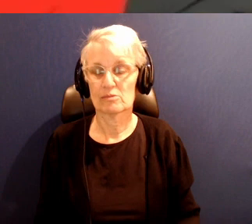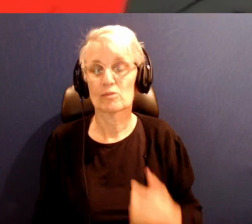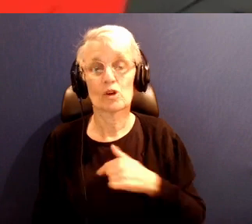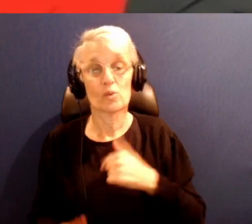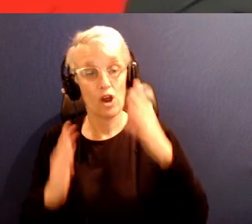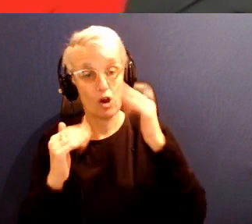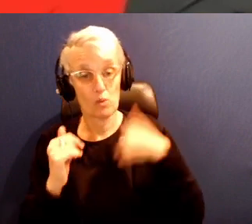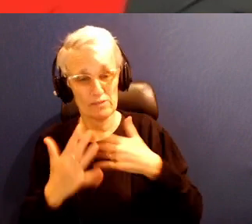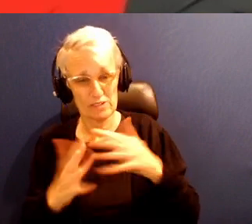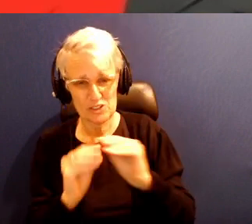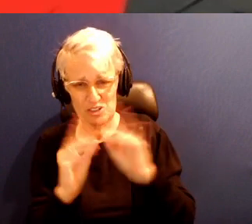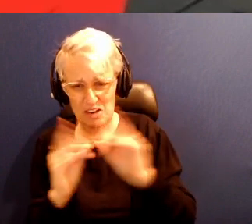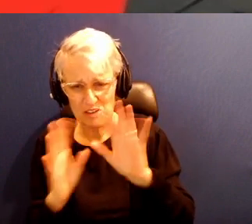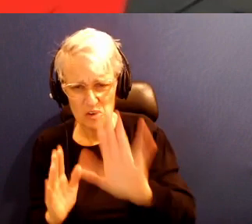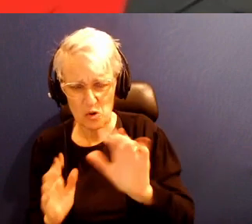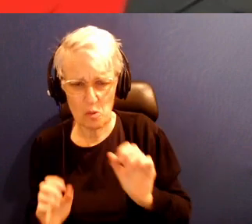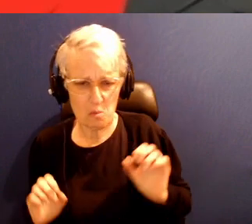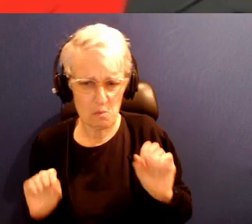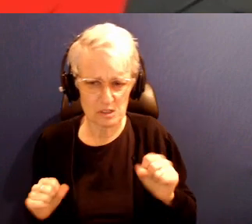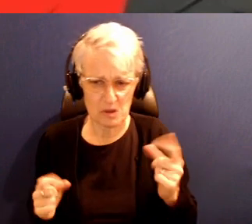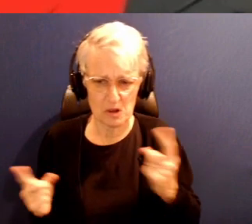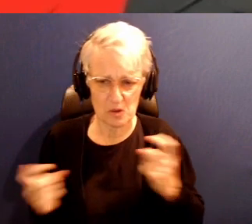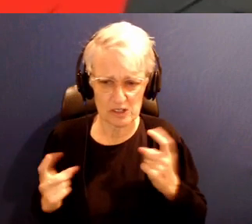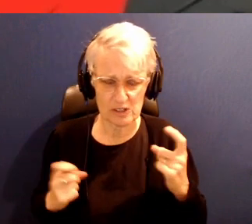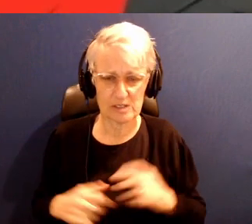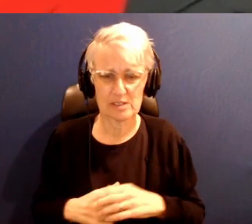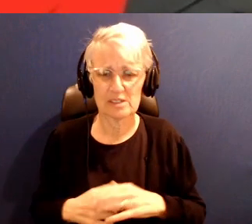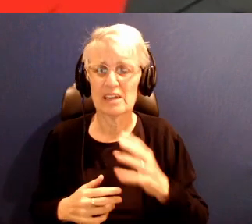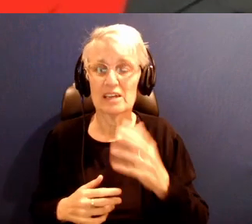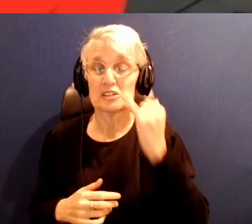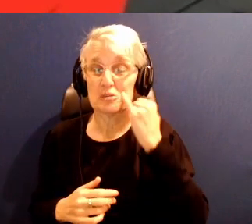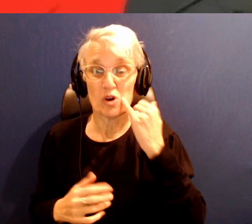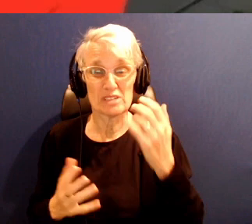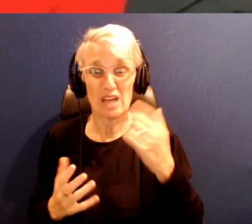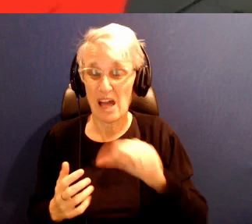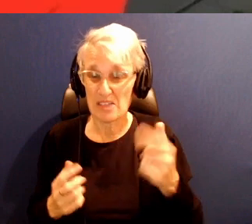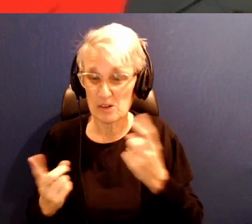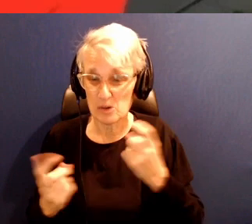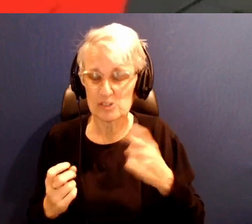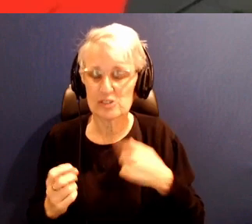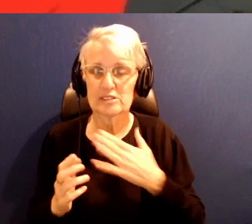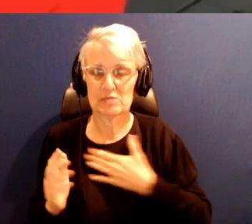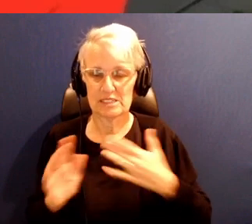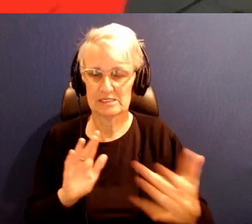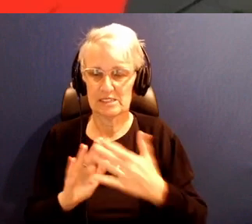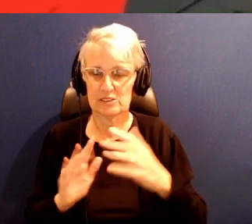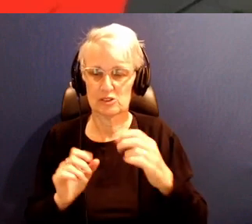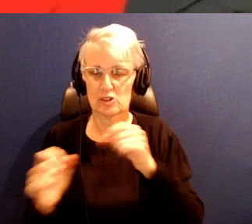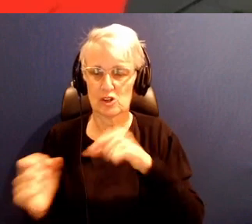We hope we have clarified your potential questions. Please send any remaining questions to